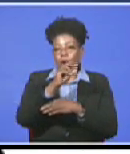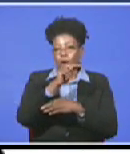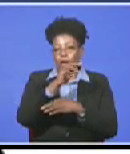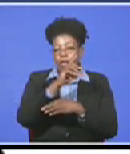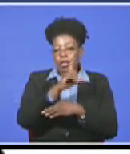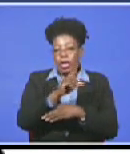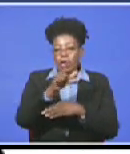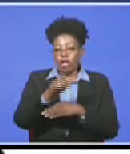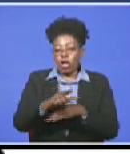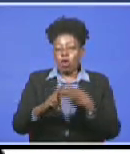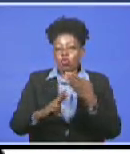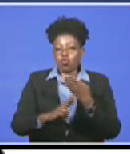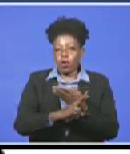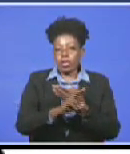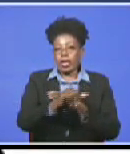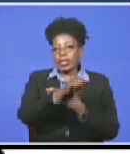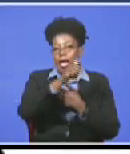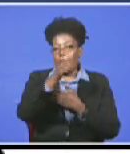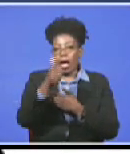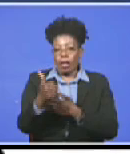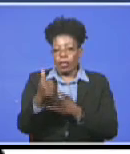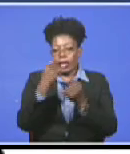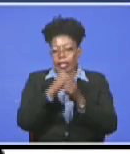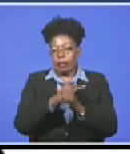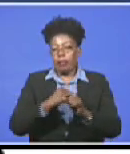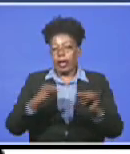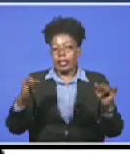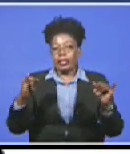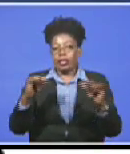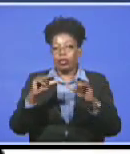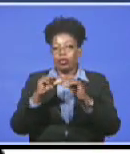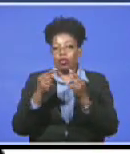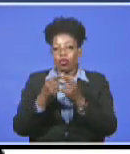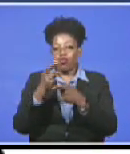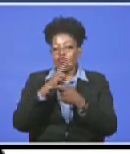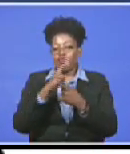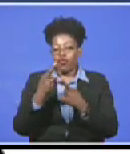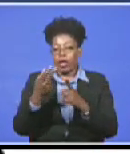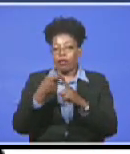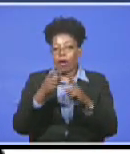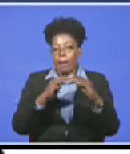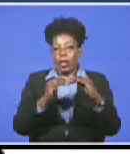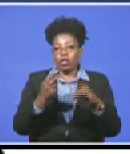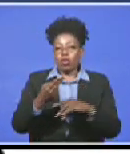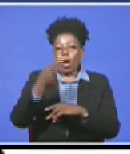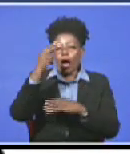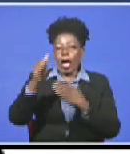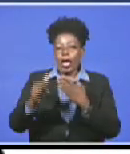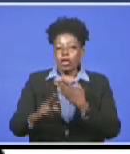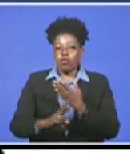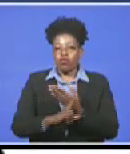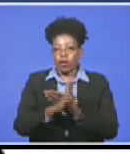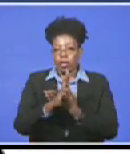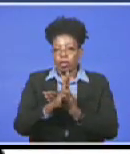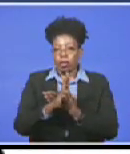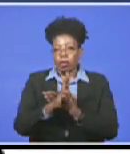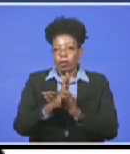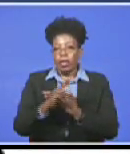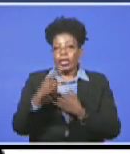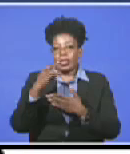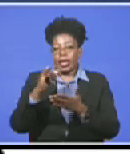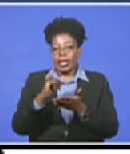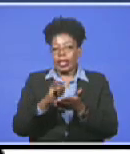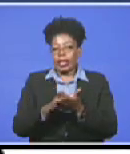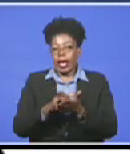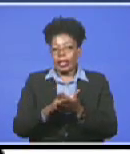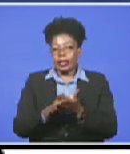low risk, while there are other independent agencies which range from medium to high risk. Khalil Brathwaite of Leno